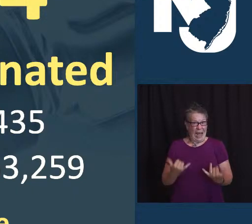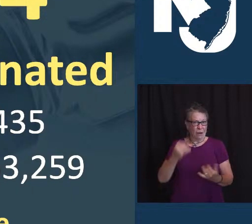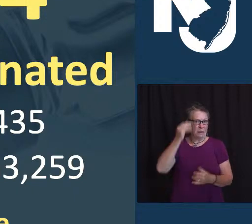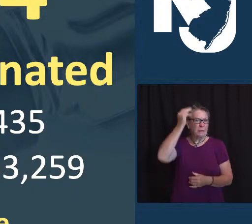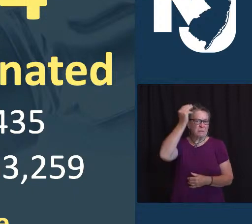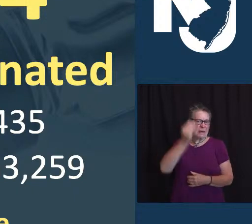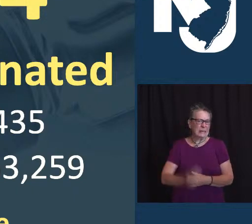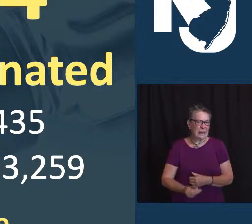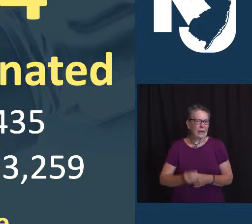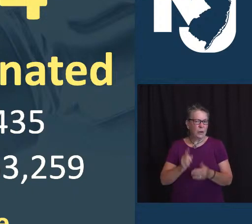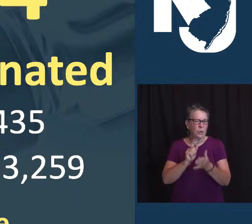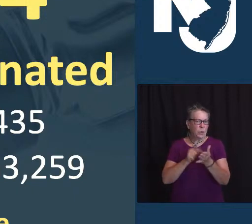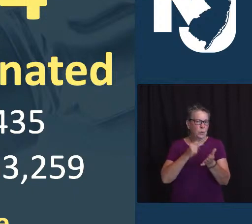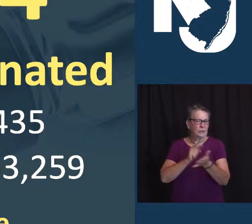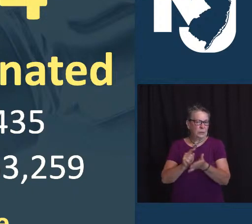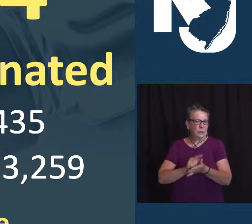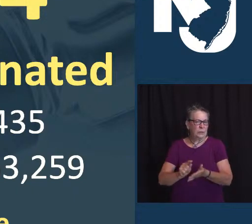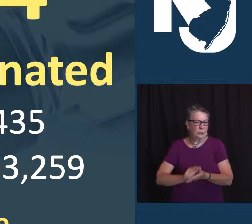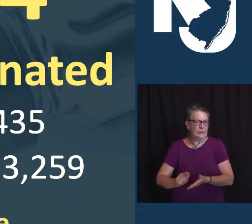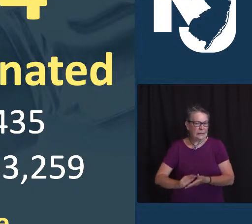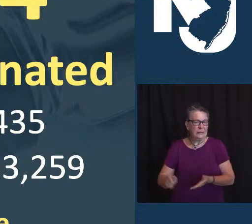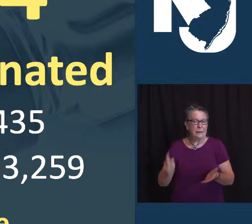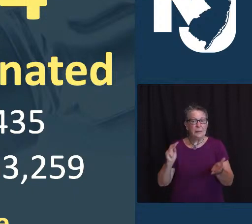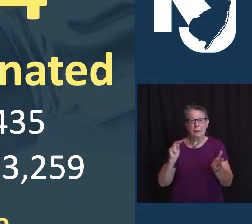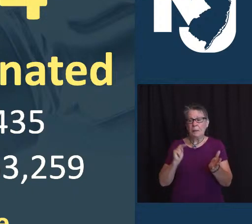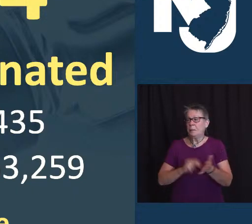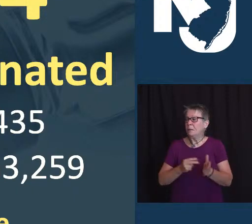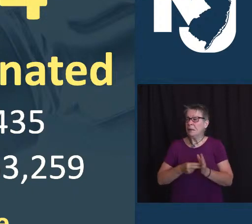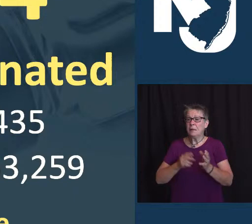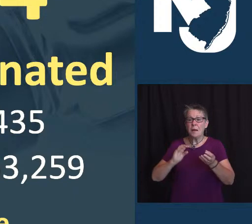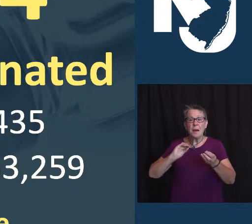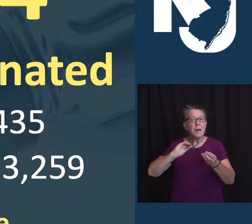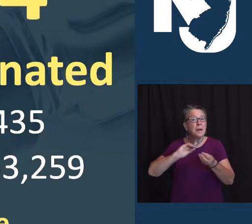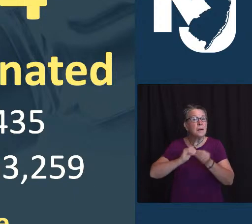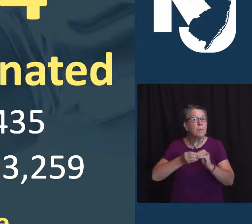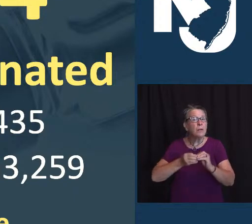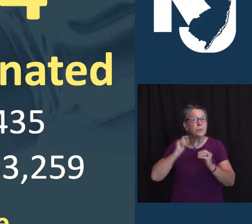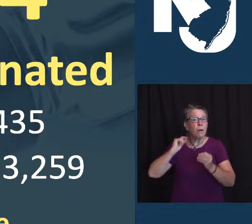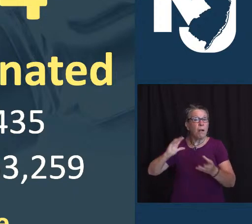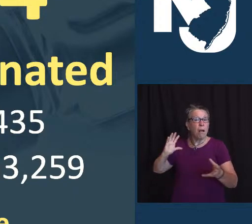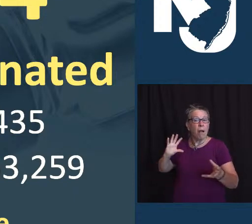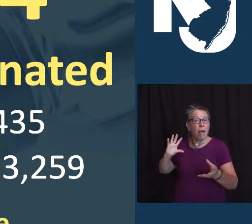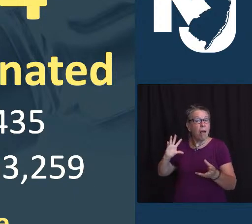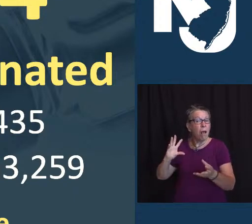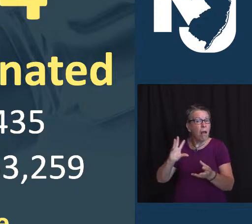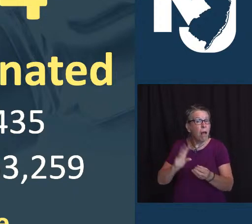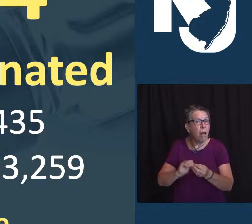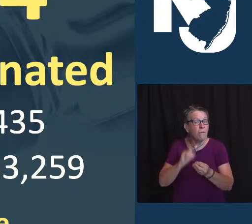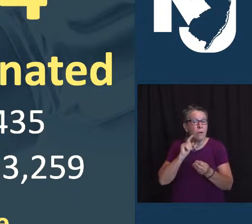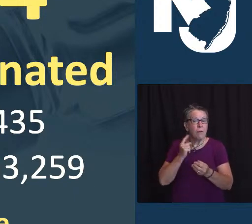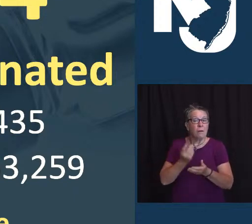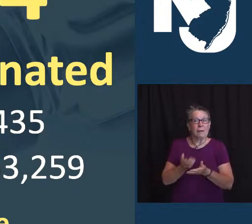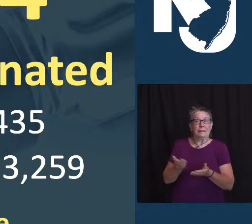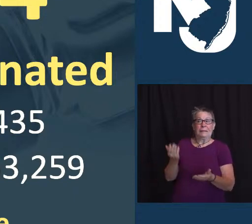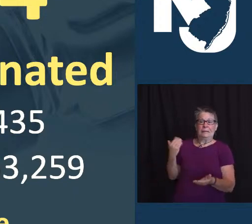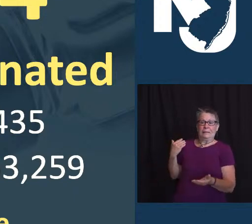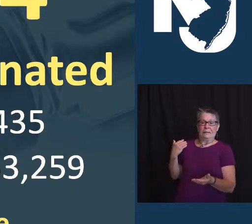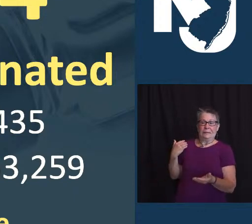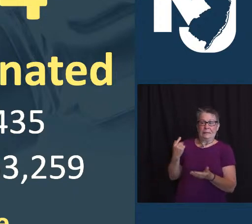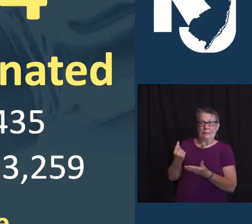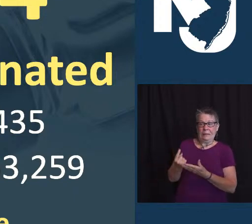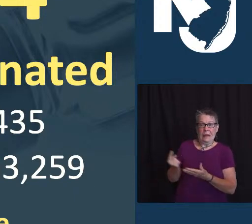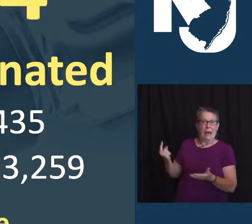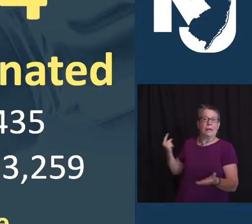vaccination, new COVID case, and confirmed death numbers with an added look back to our prior meeting. So today we're